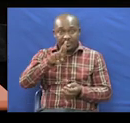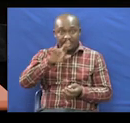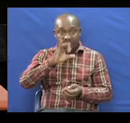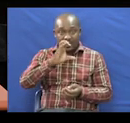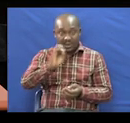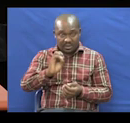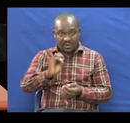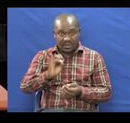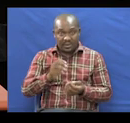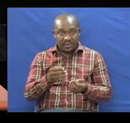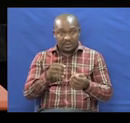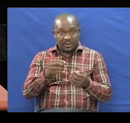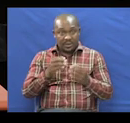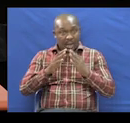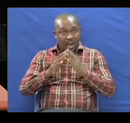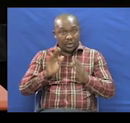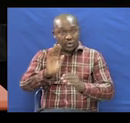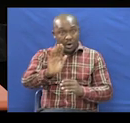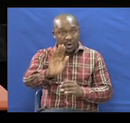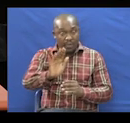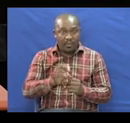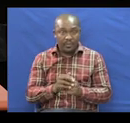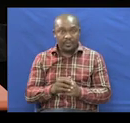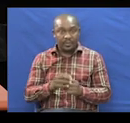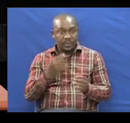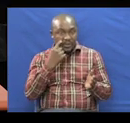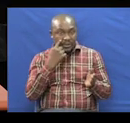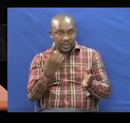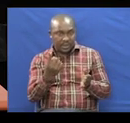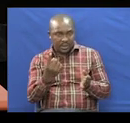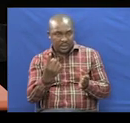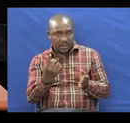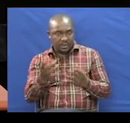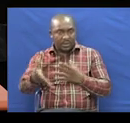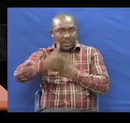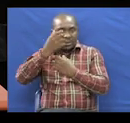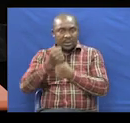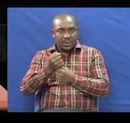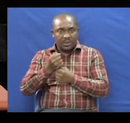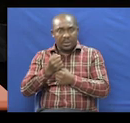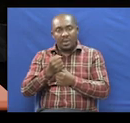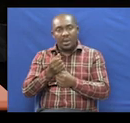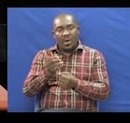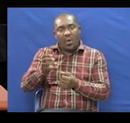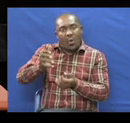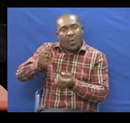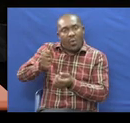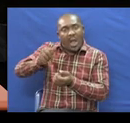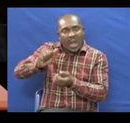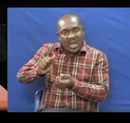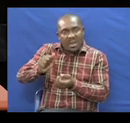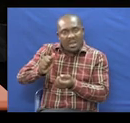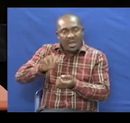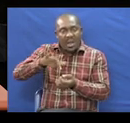So at your home, you can take ugali for lunch, or you can take some rice for